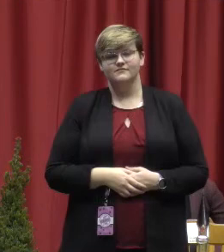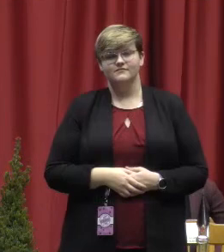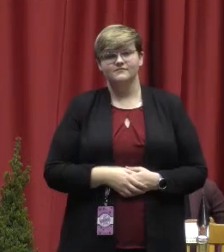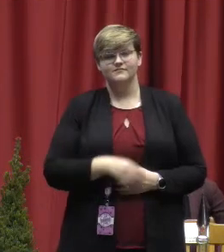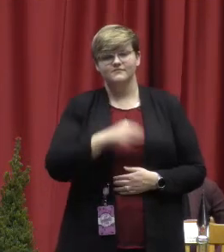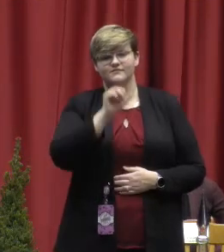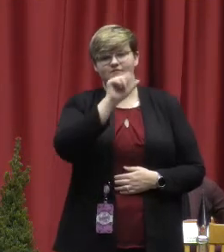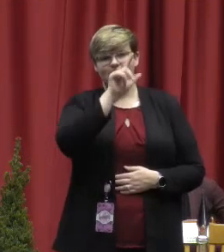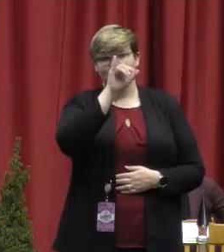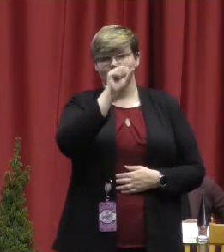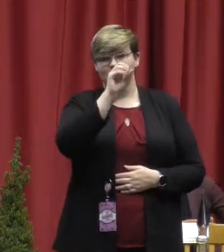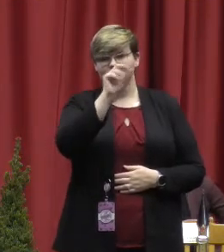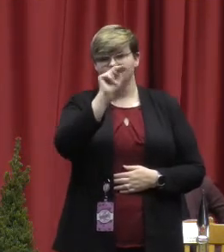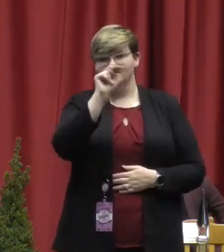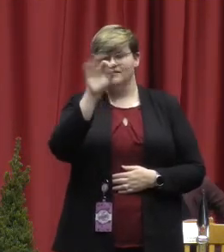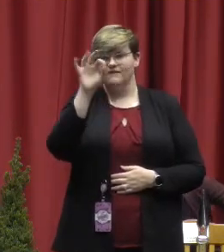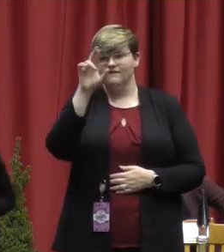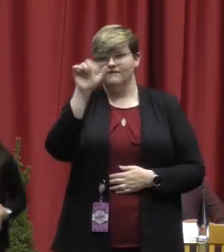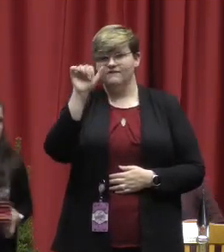Allison Flack,